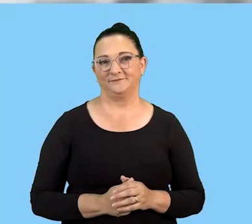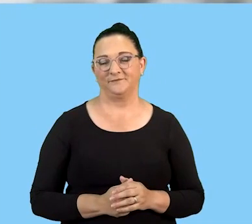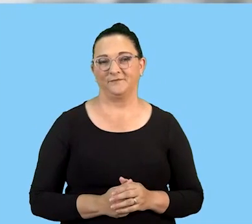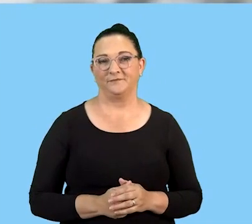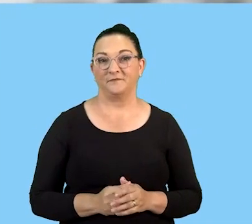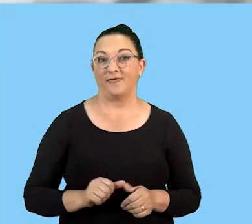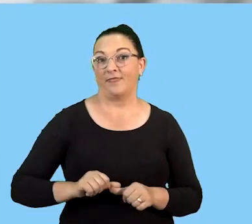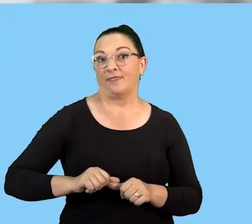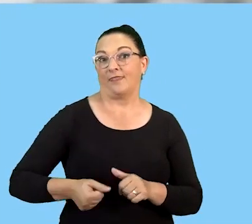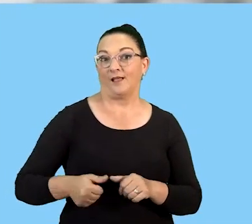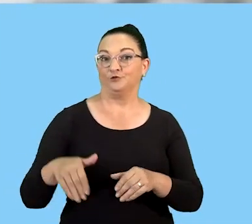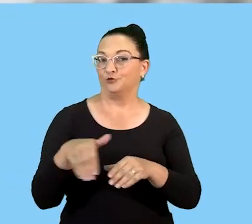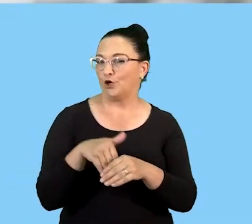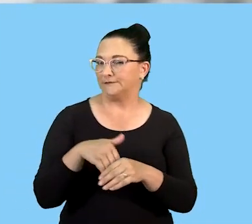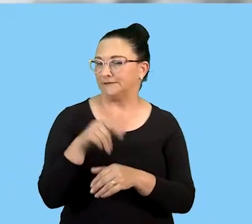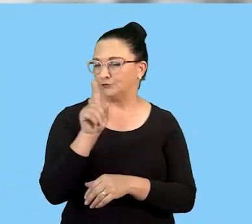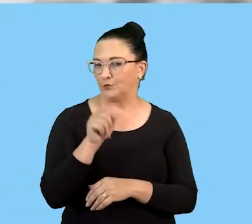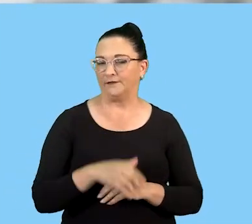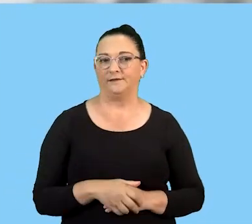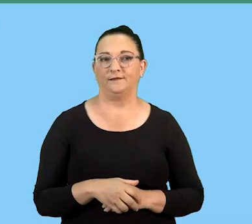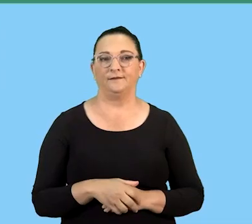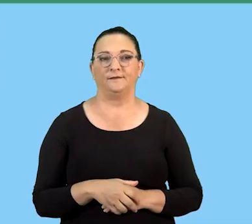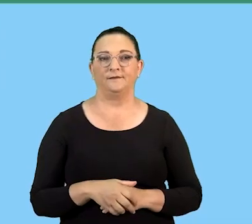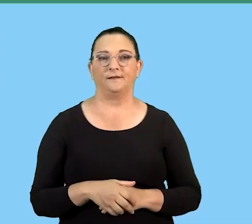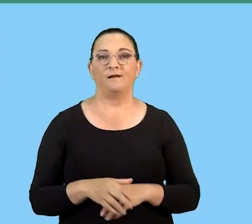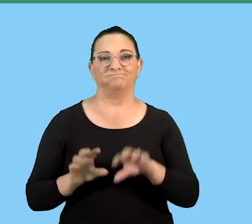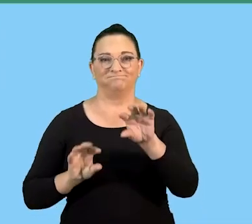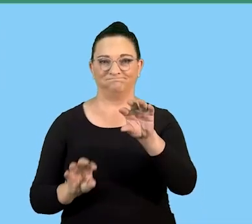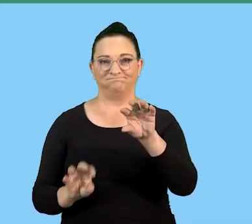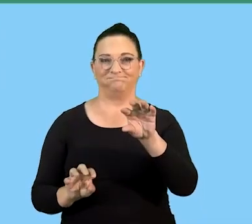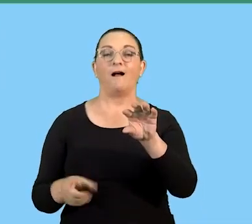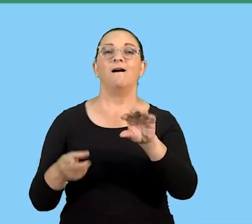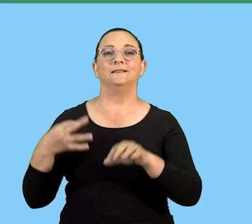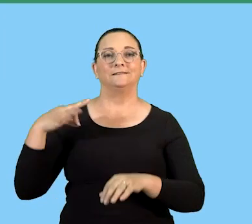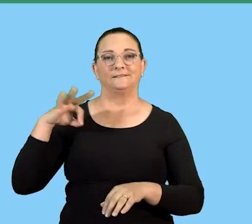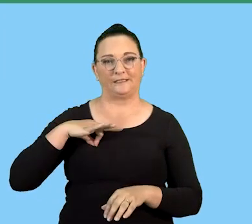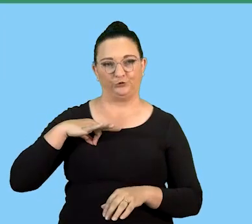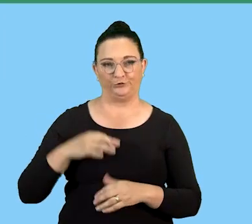our next concept, which we will be dealing with: salaries.